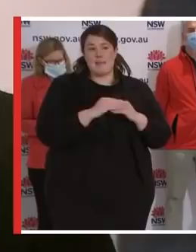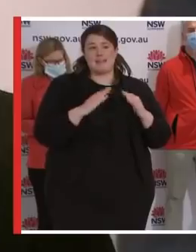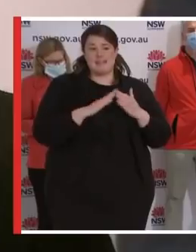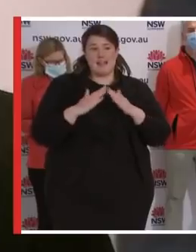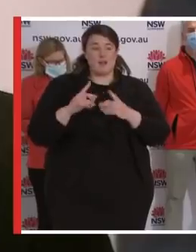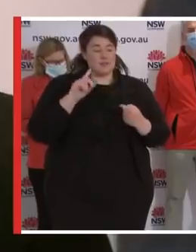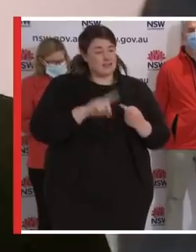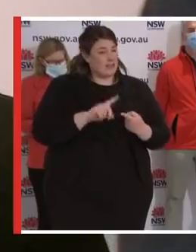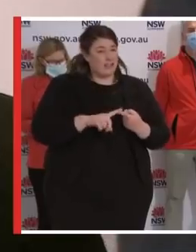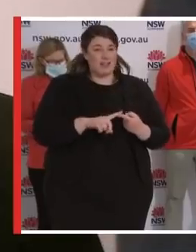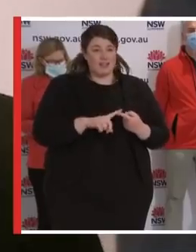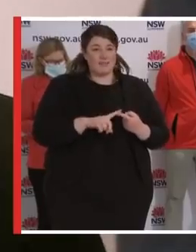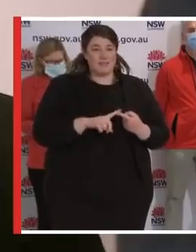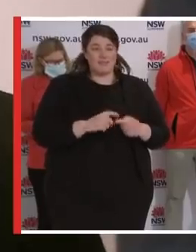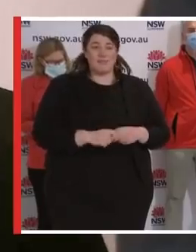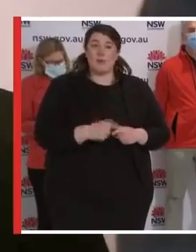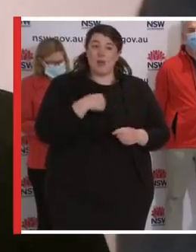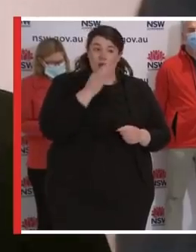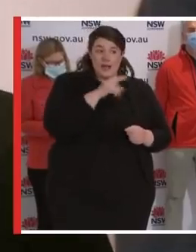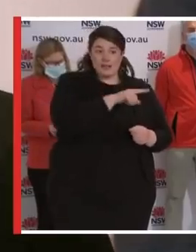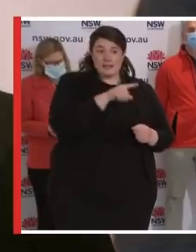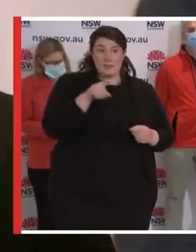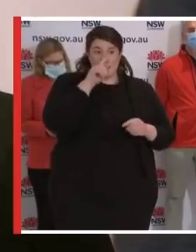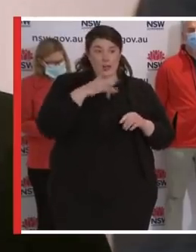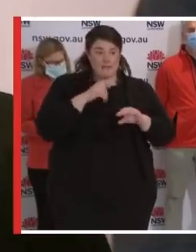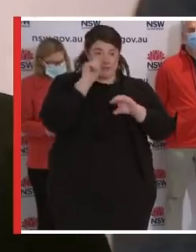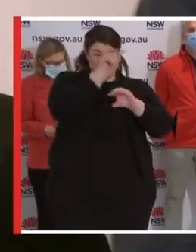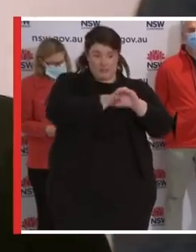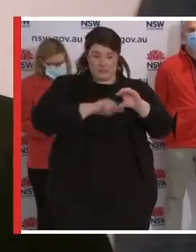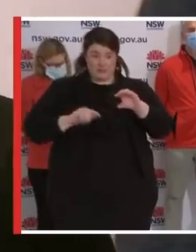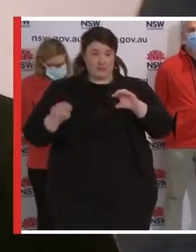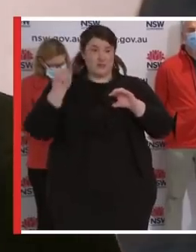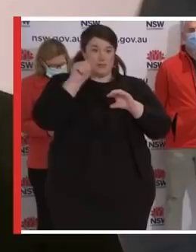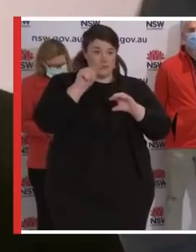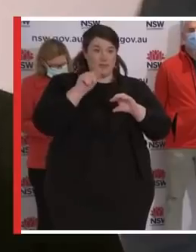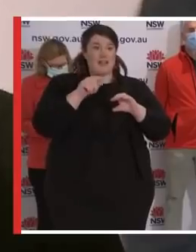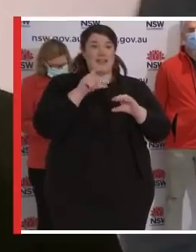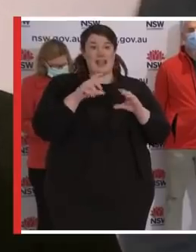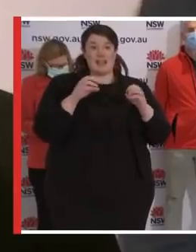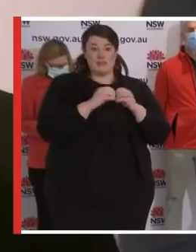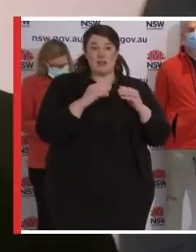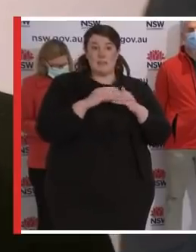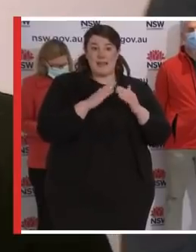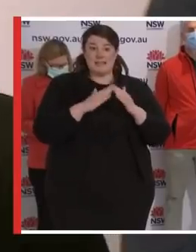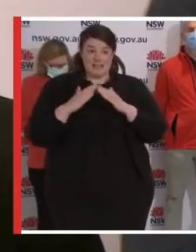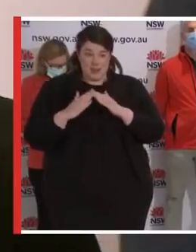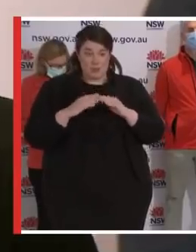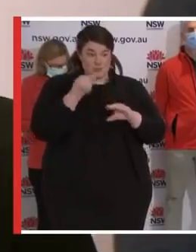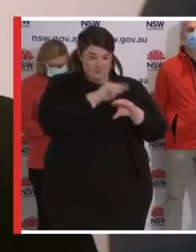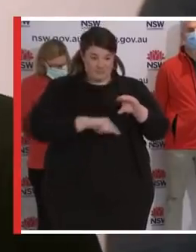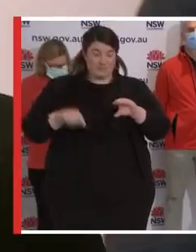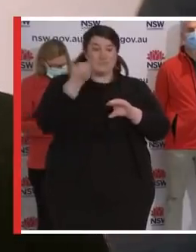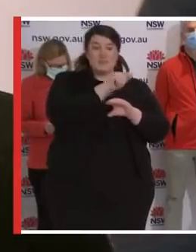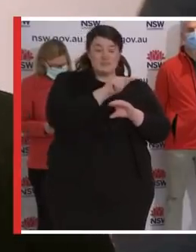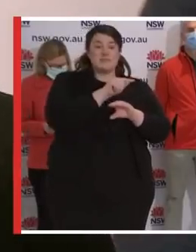circulating, and we also ask people in those adjoining local or suburbs, I should say, in those adjoining suburbs to the Canterbury-Bankstown local government area